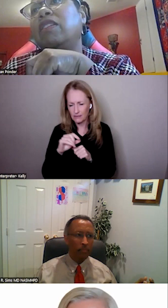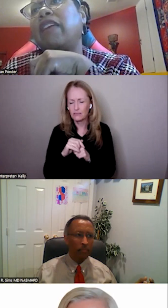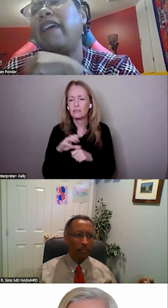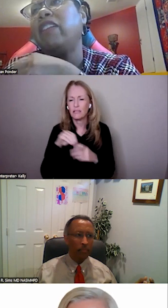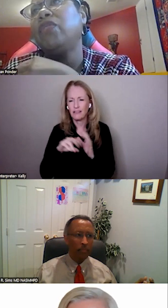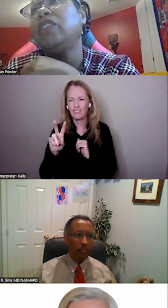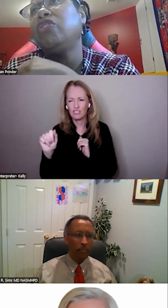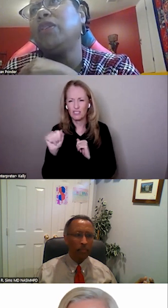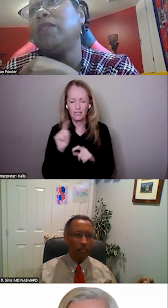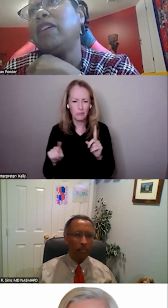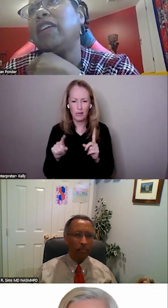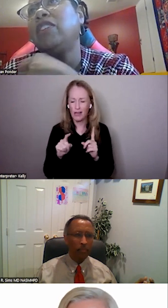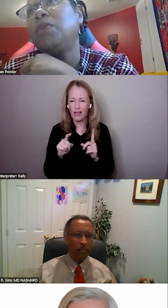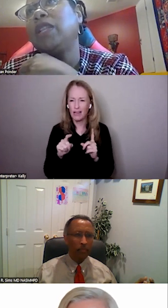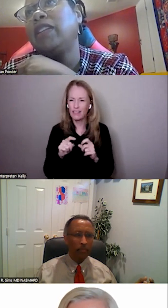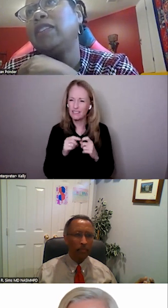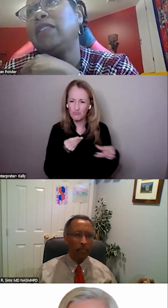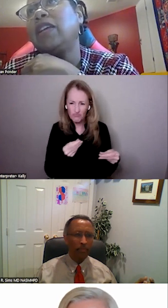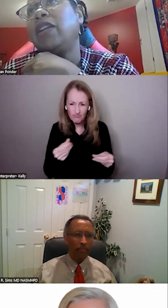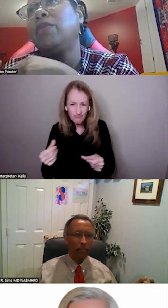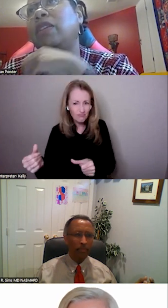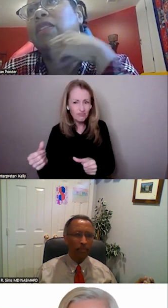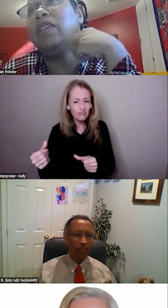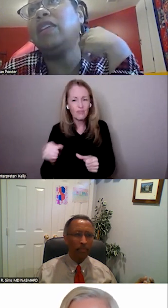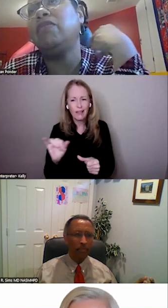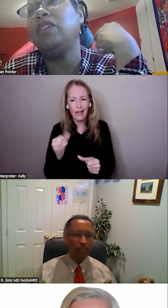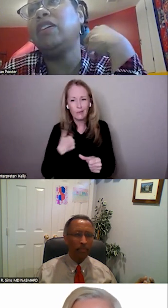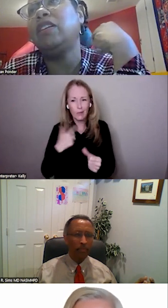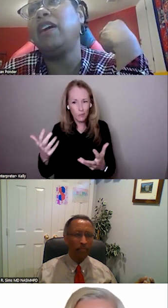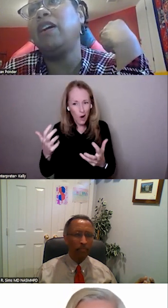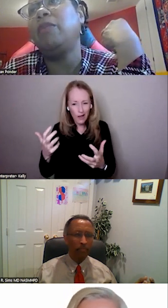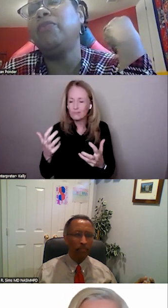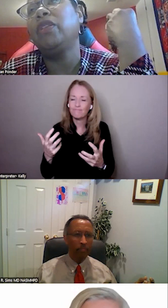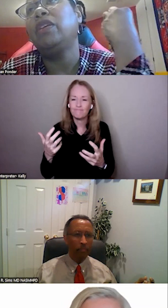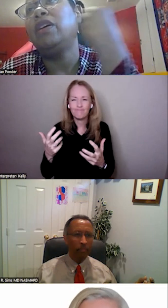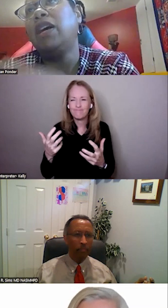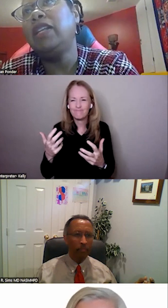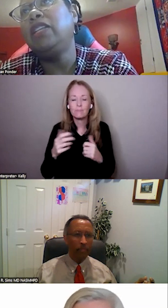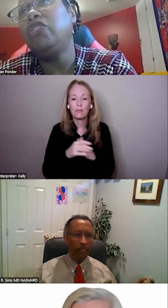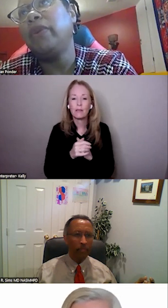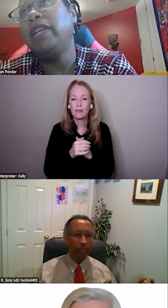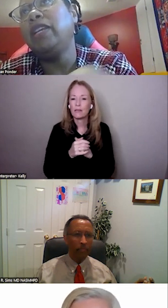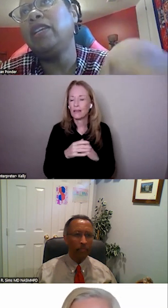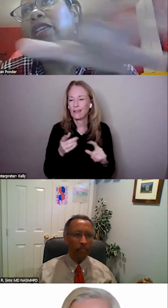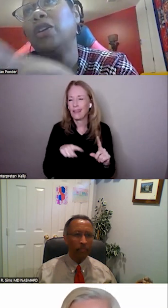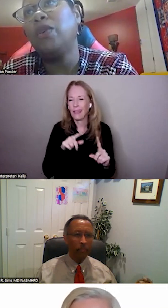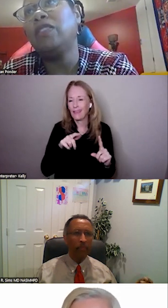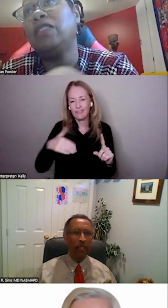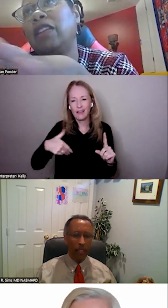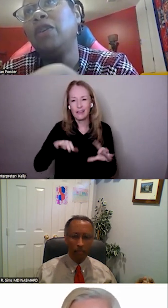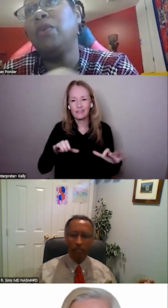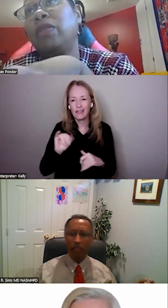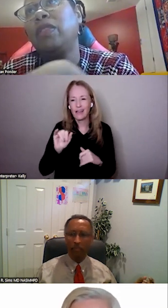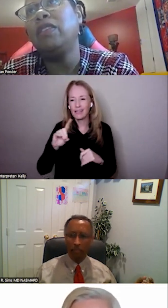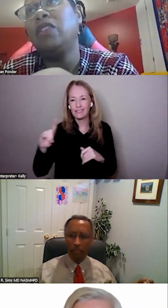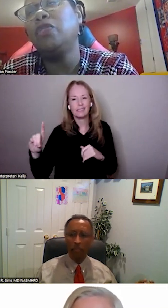think that it's as fully streamlined as we would like to see. I don't think that they have done IDD training across the